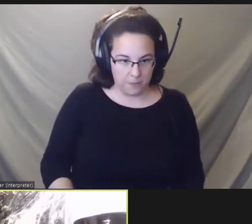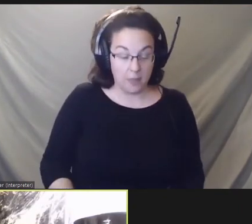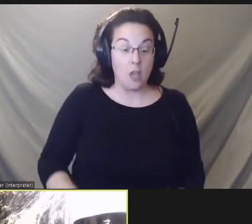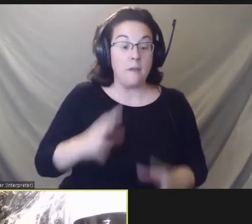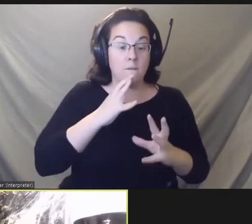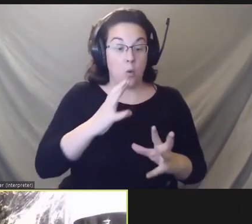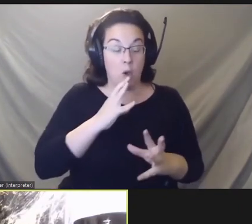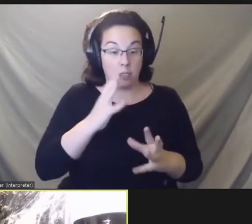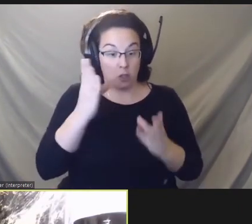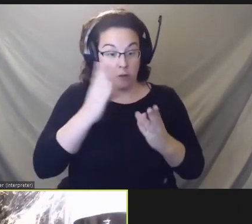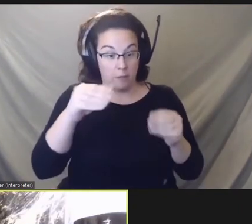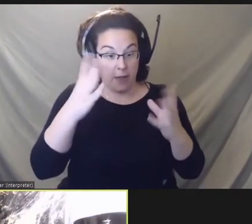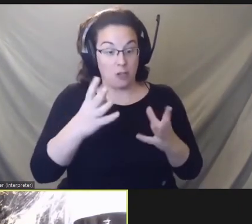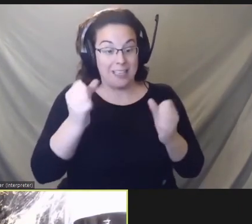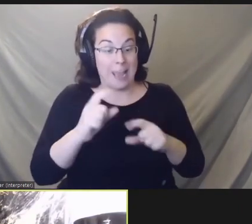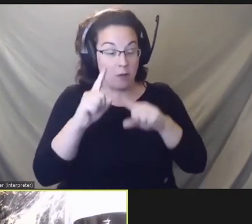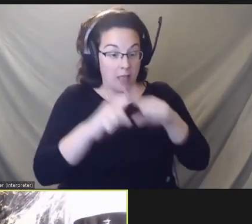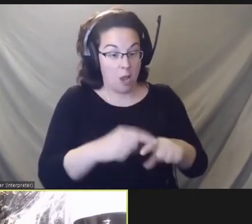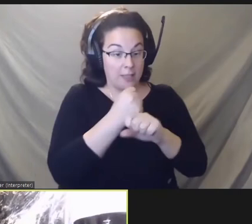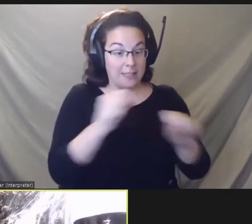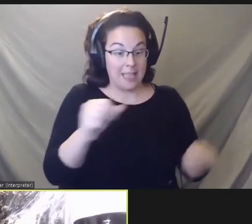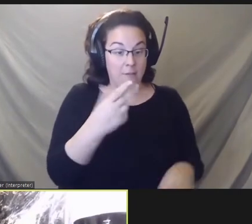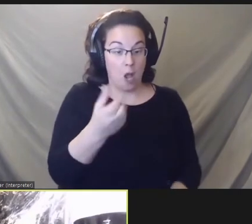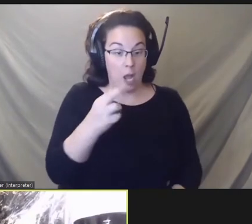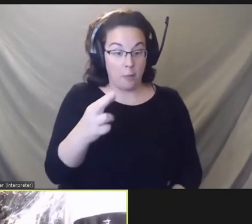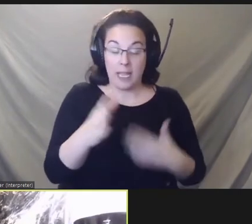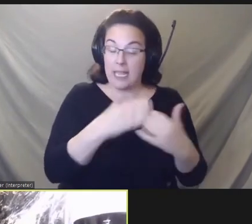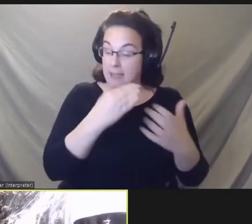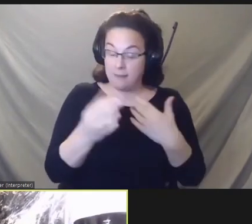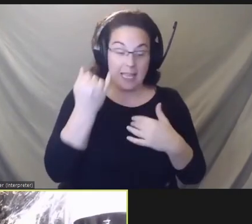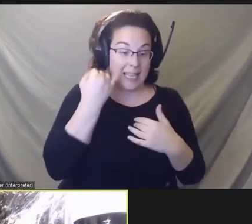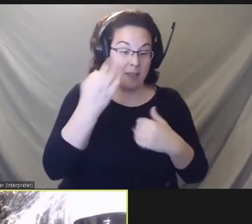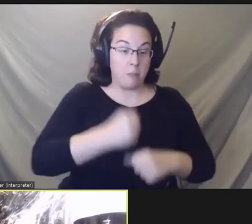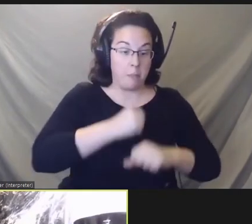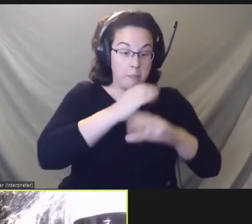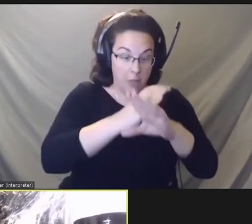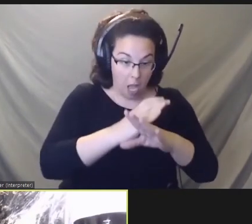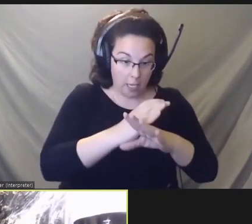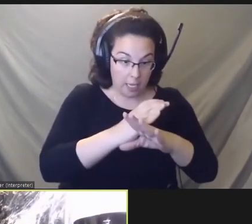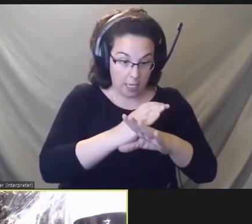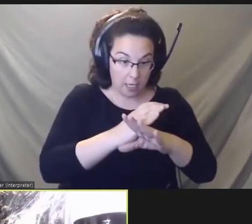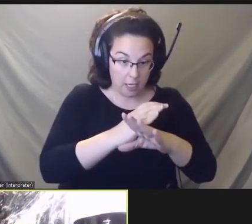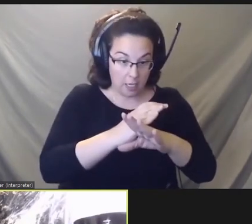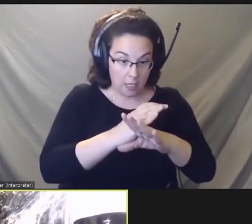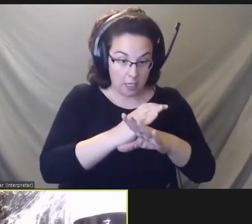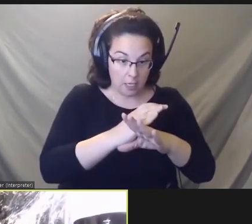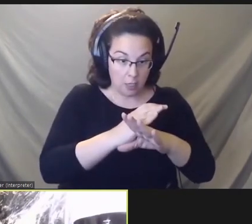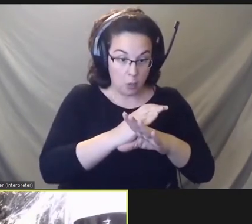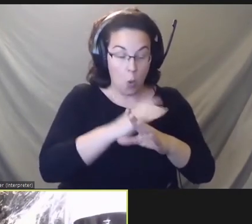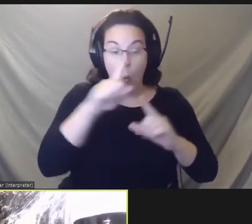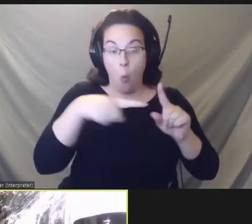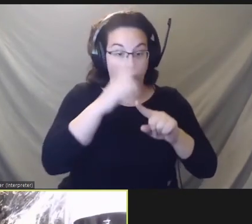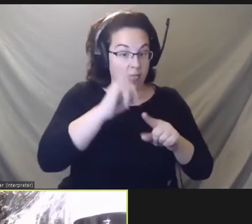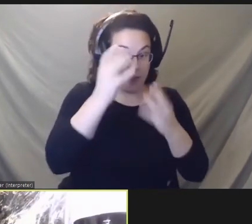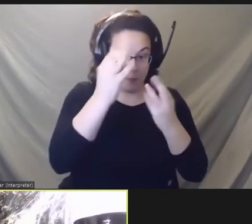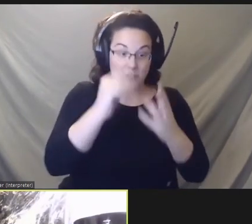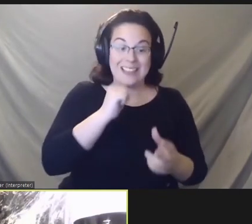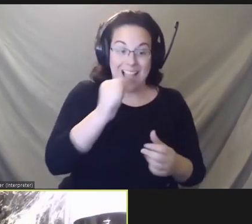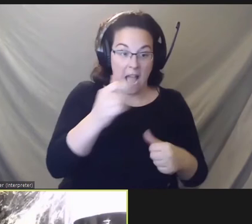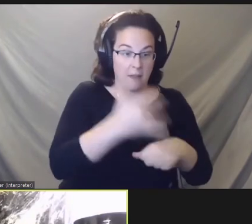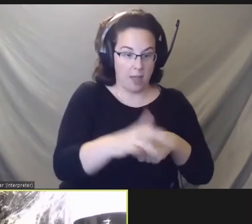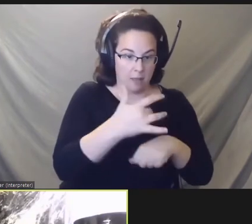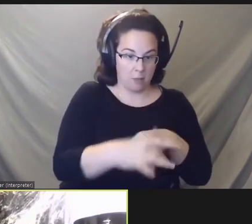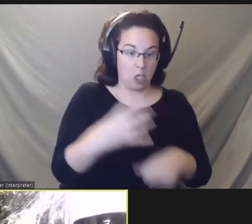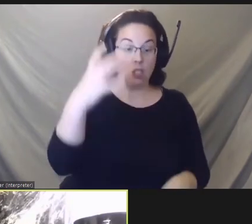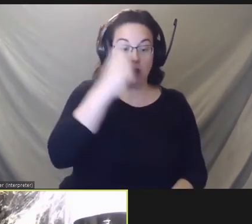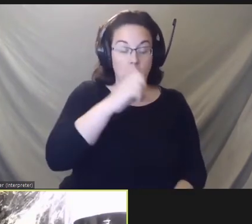may also rely on this safe harbor, even when blocking where that information is not available, so long